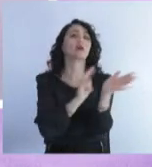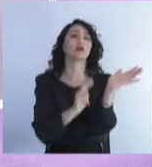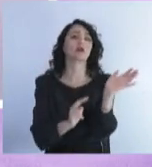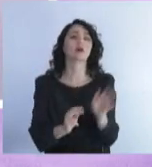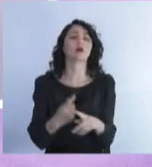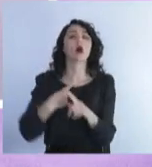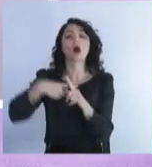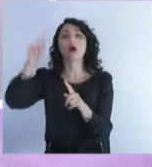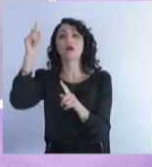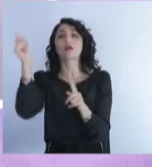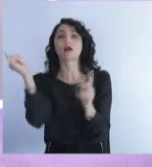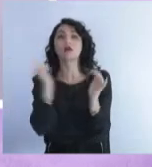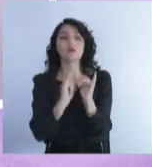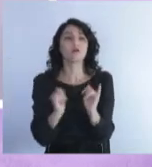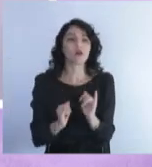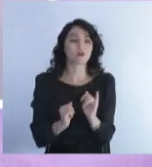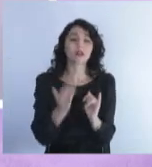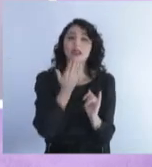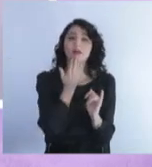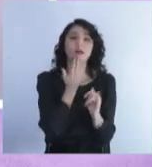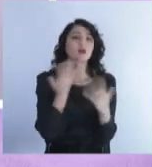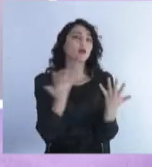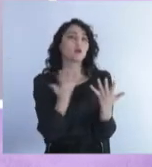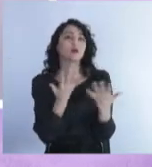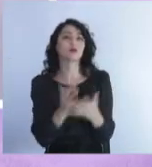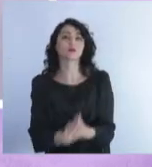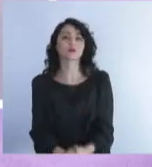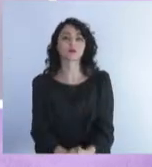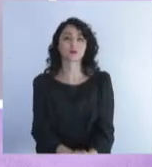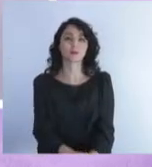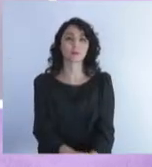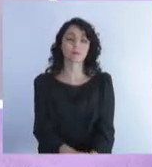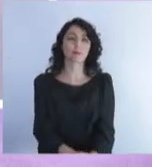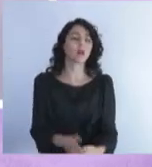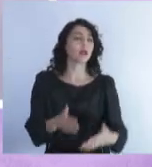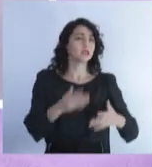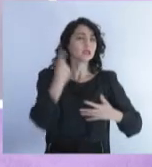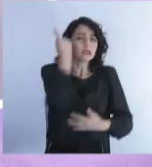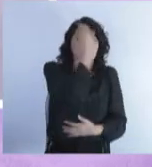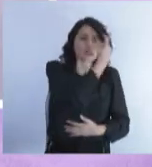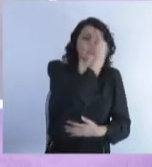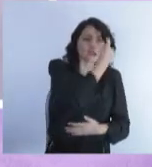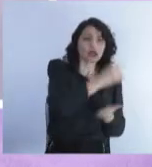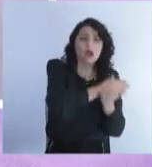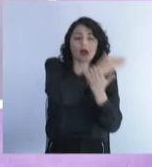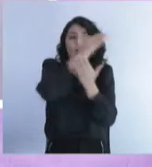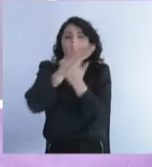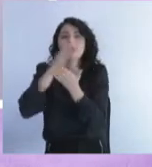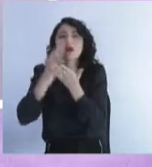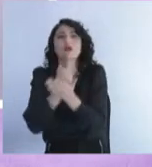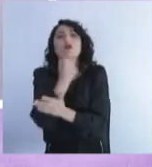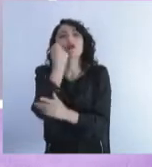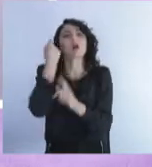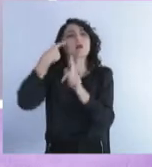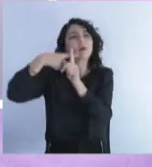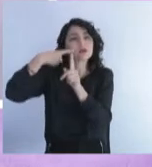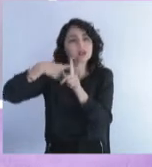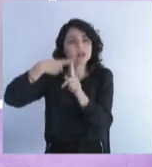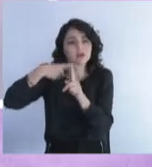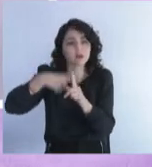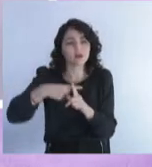quick way to go from that stress to your best self, where you feel a sense of